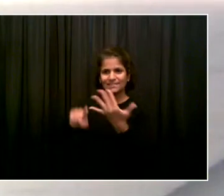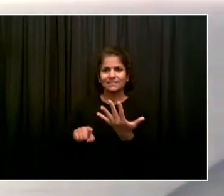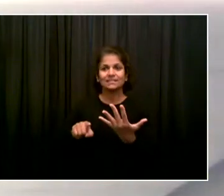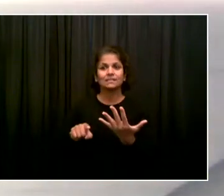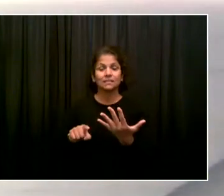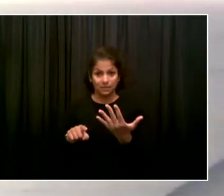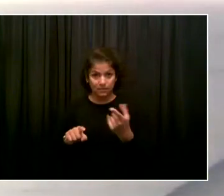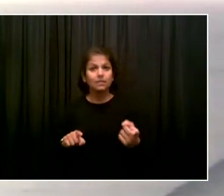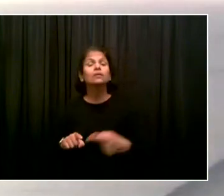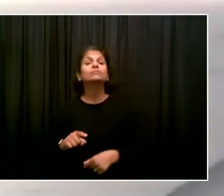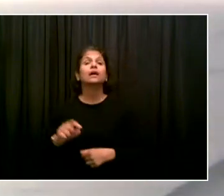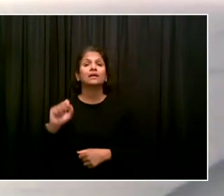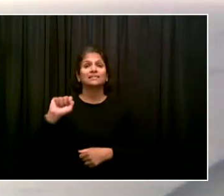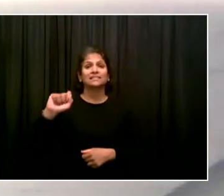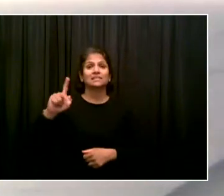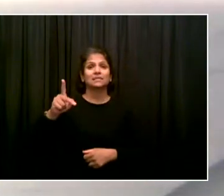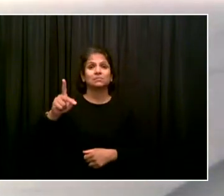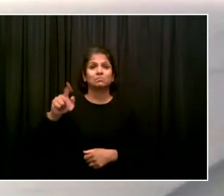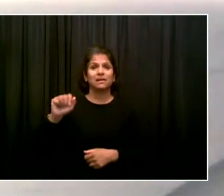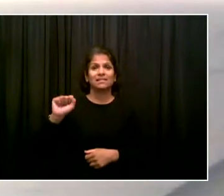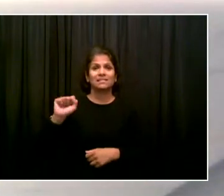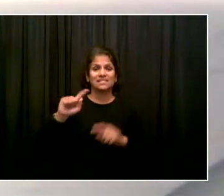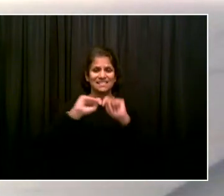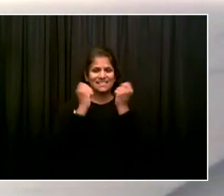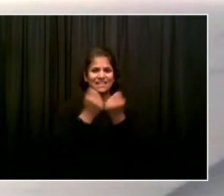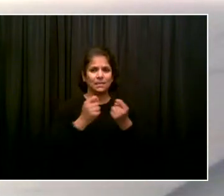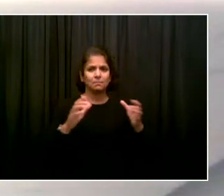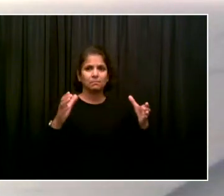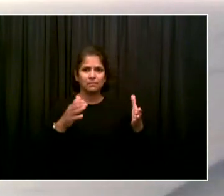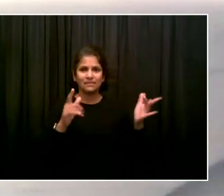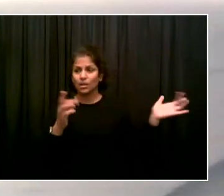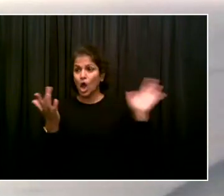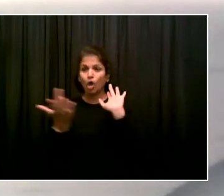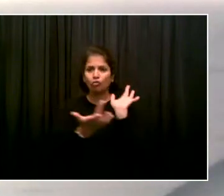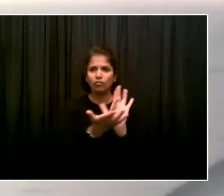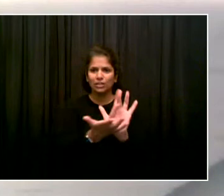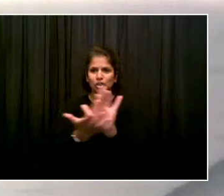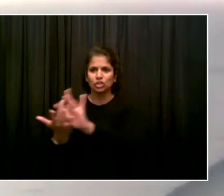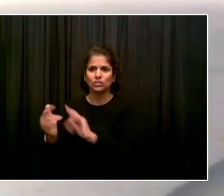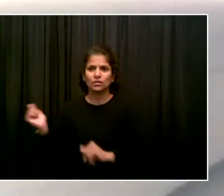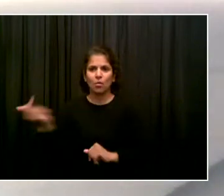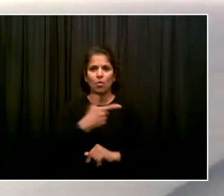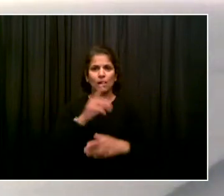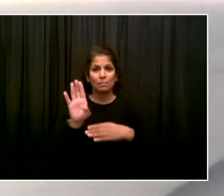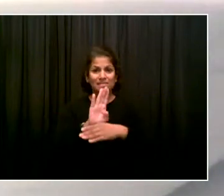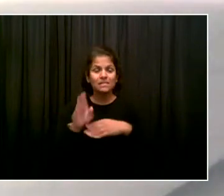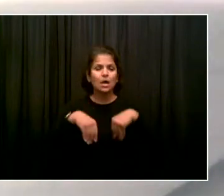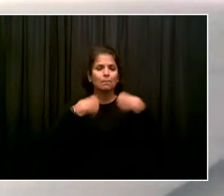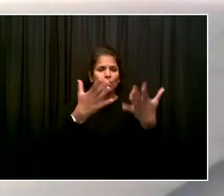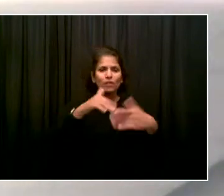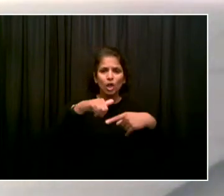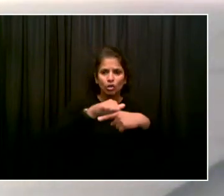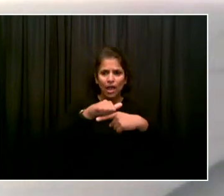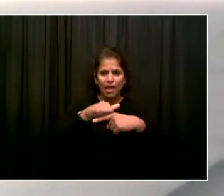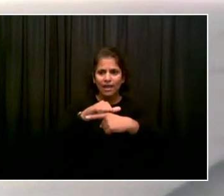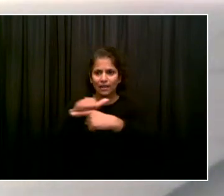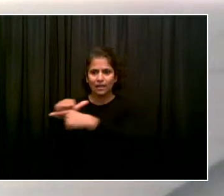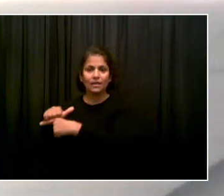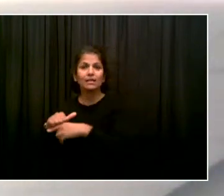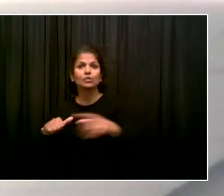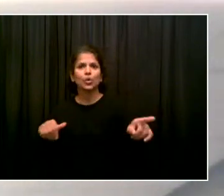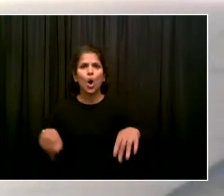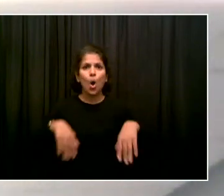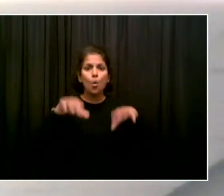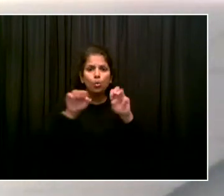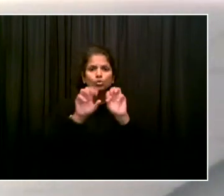as well, webinars and different partnerships with our chambers and other groups, making